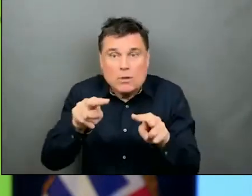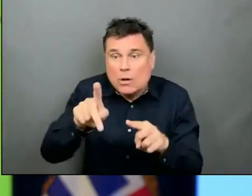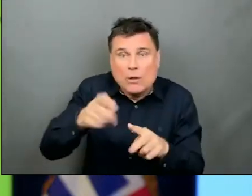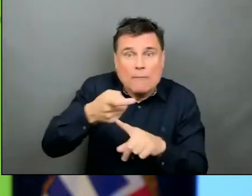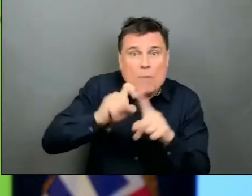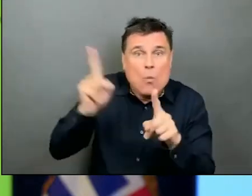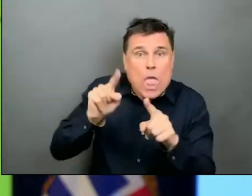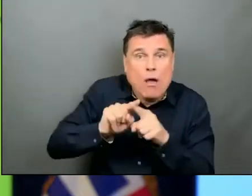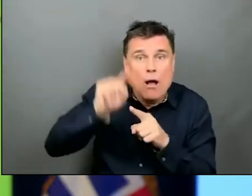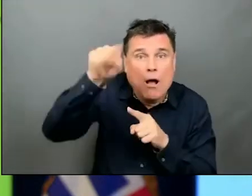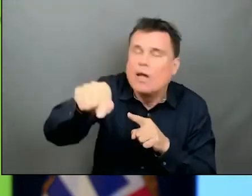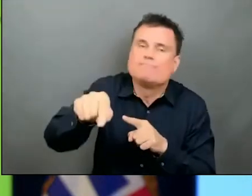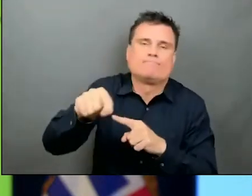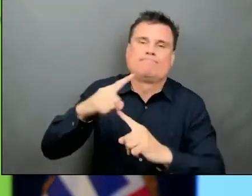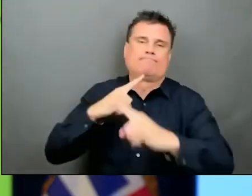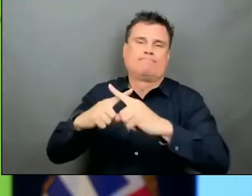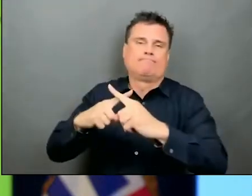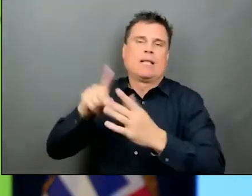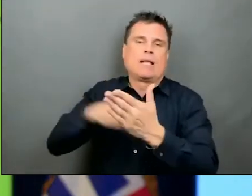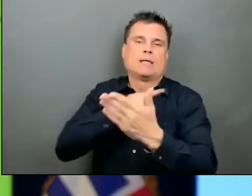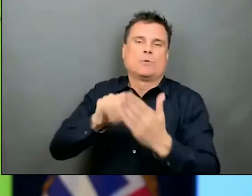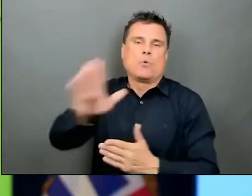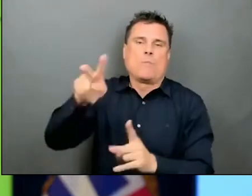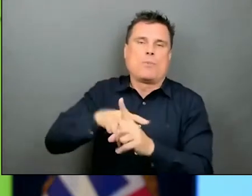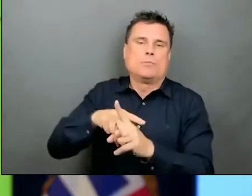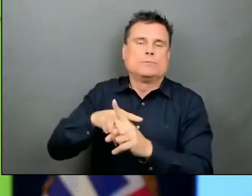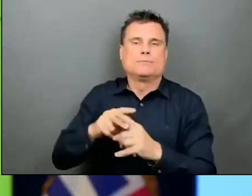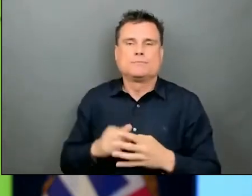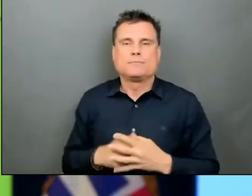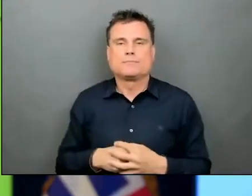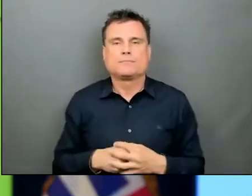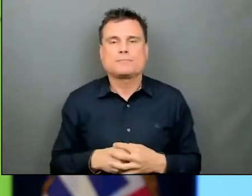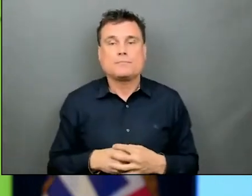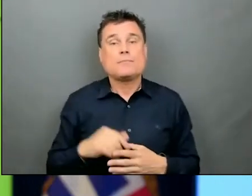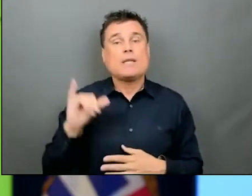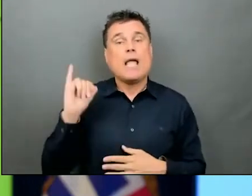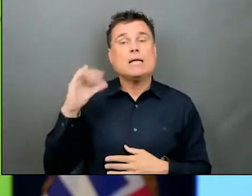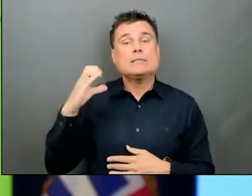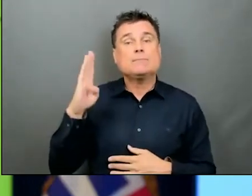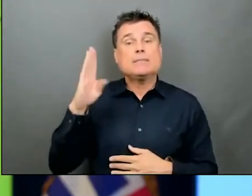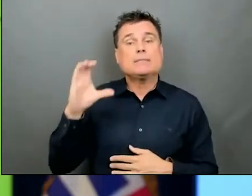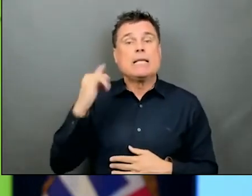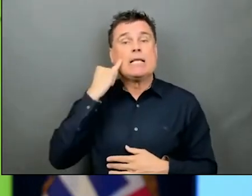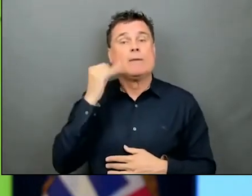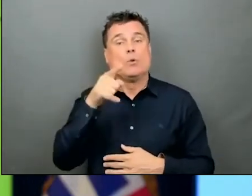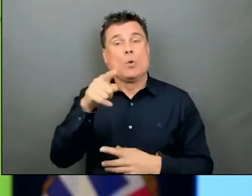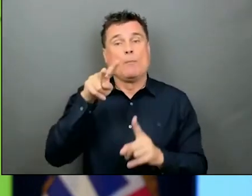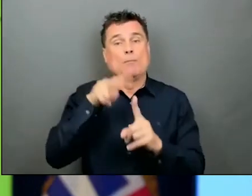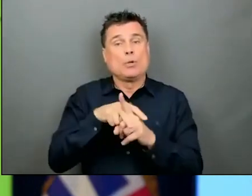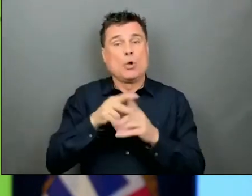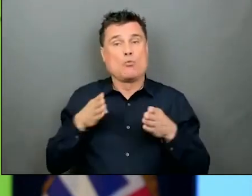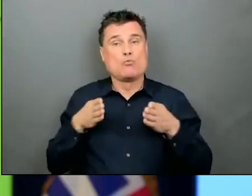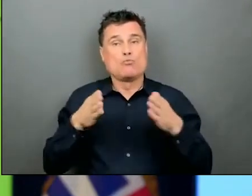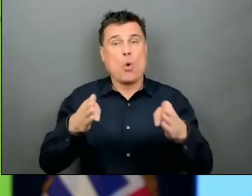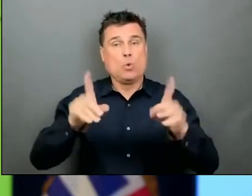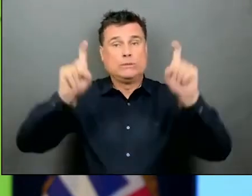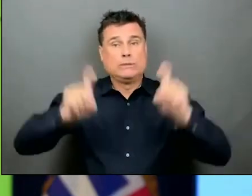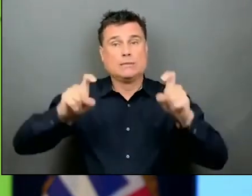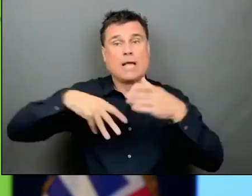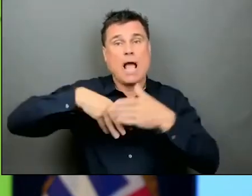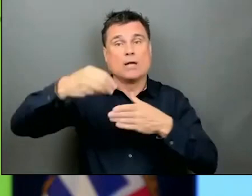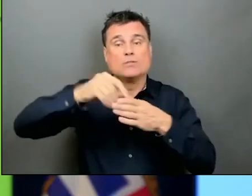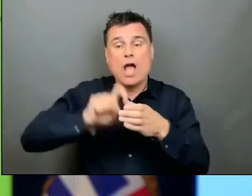ICBC to contact their customers who have booked road tests outside their health authority and offer them another booking within their own region,